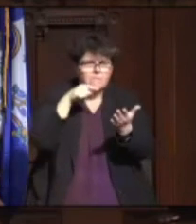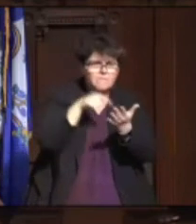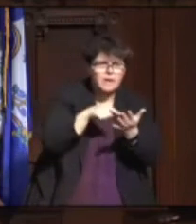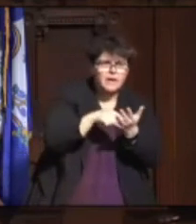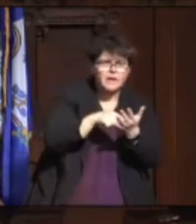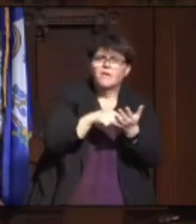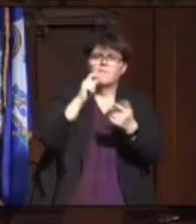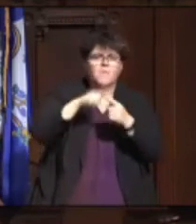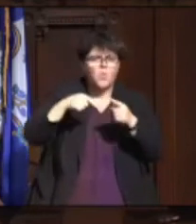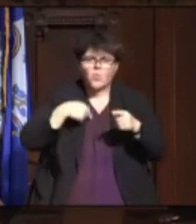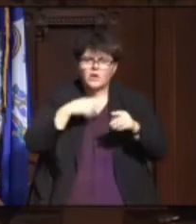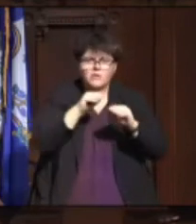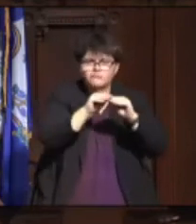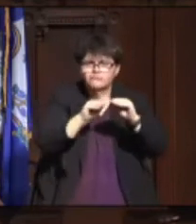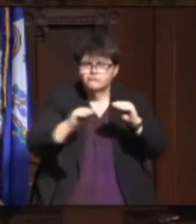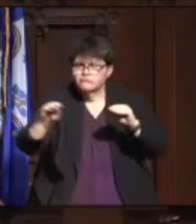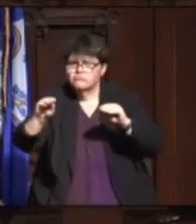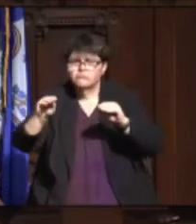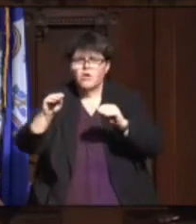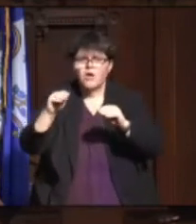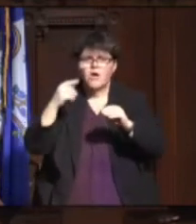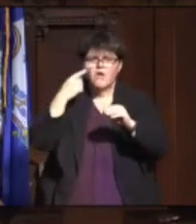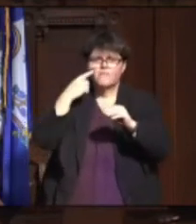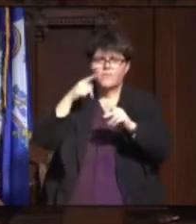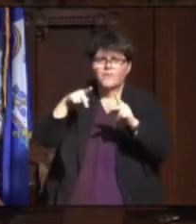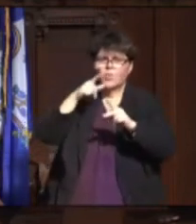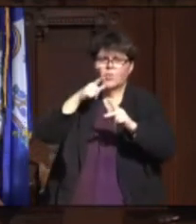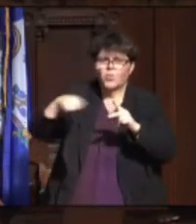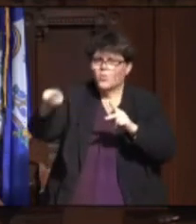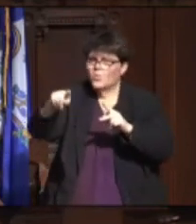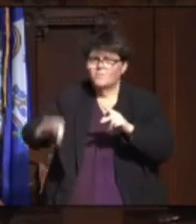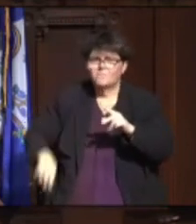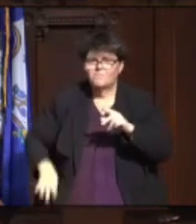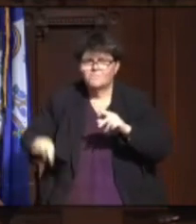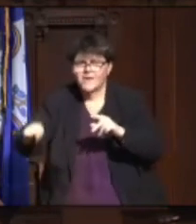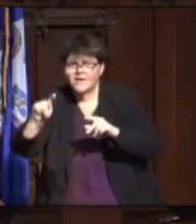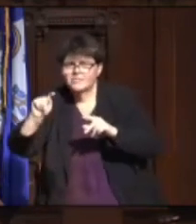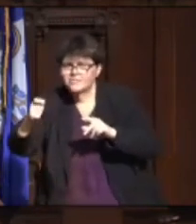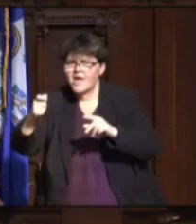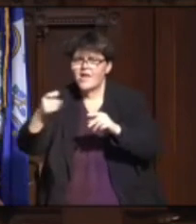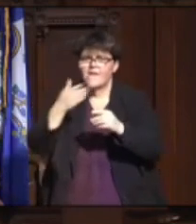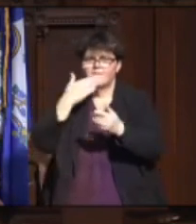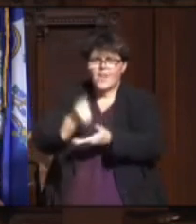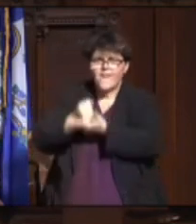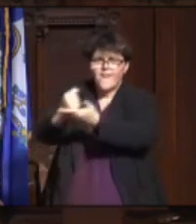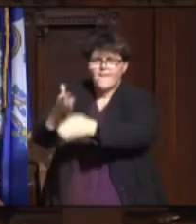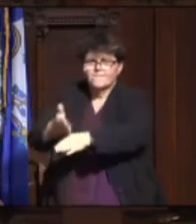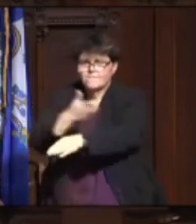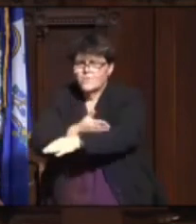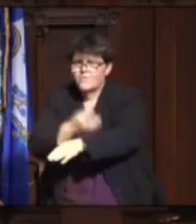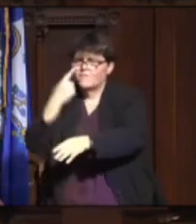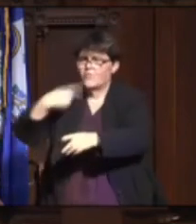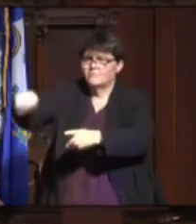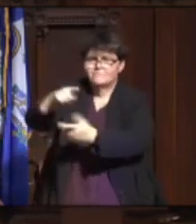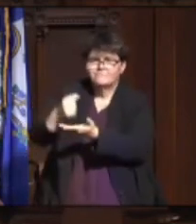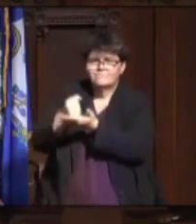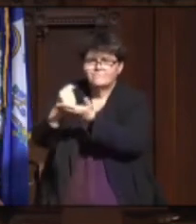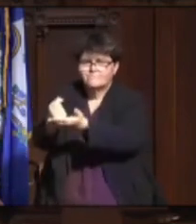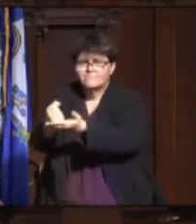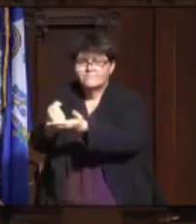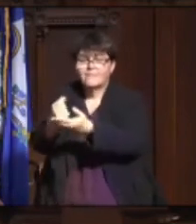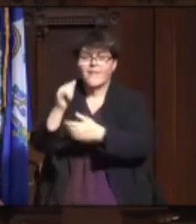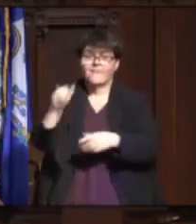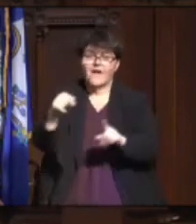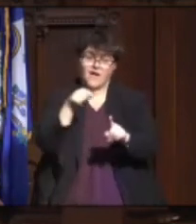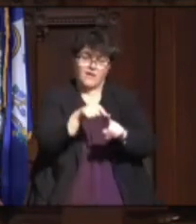the residents of our state. And these guardrails have contributed to a full rainy day fund, which